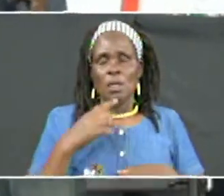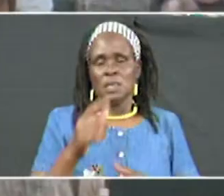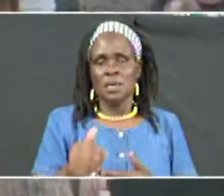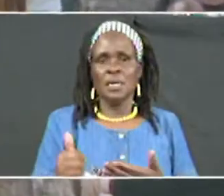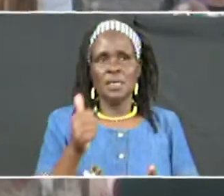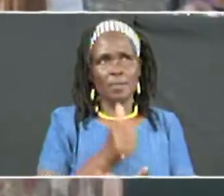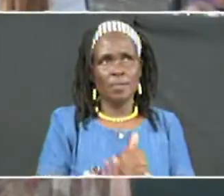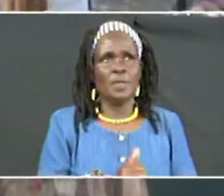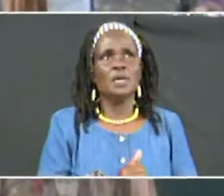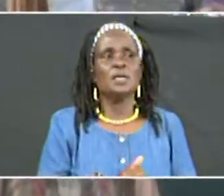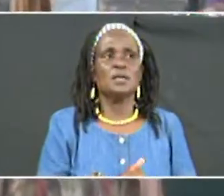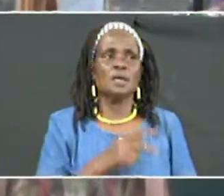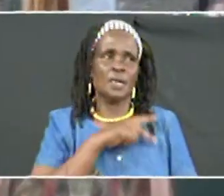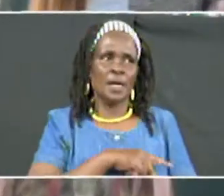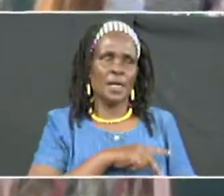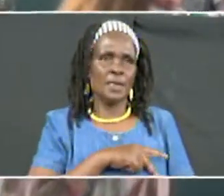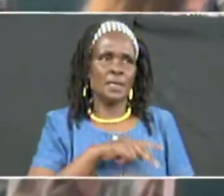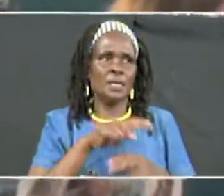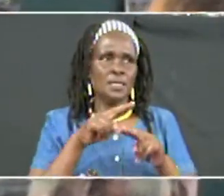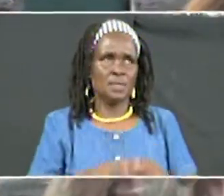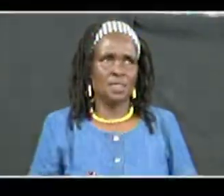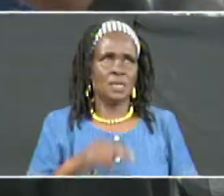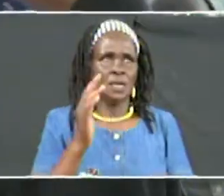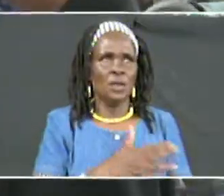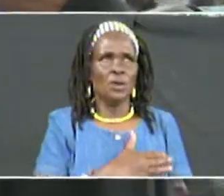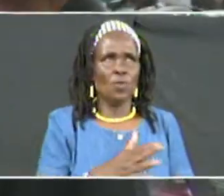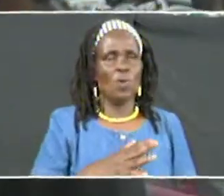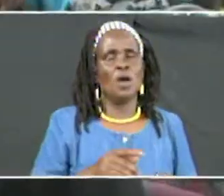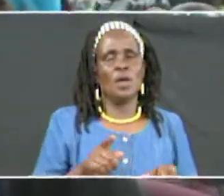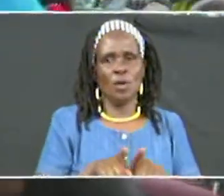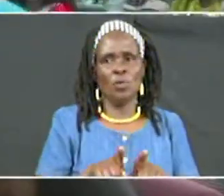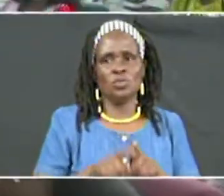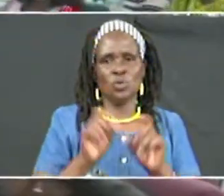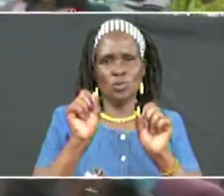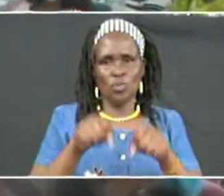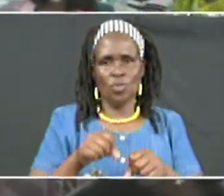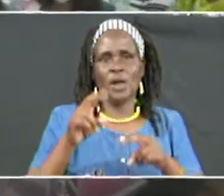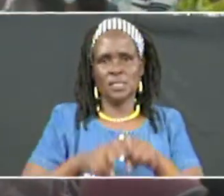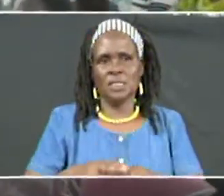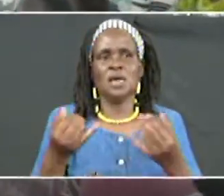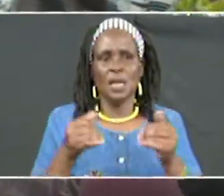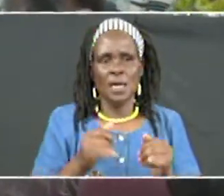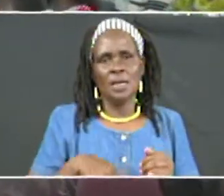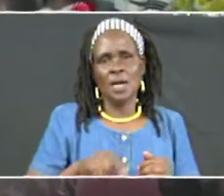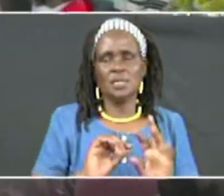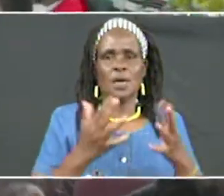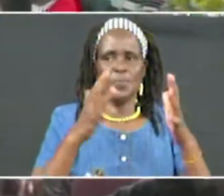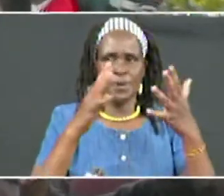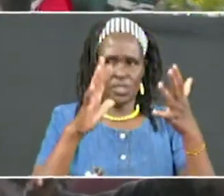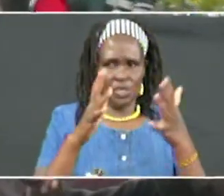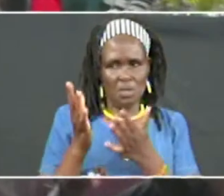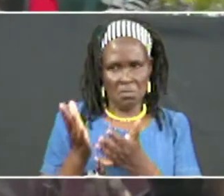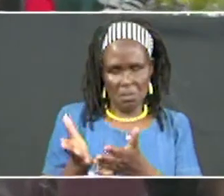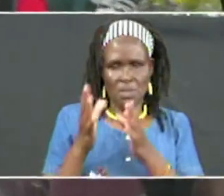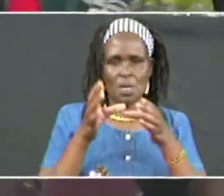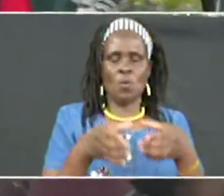do take your seats. Choir, also please take your seats. Let's appreciate the choir. Thank you. Thank you. Wow,